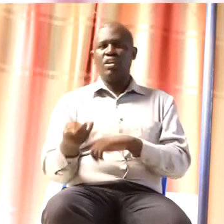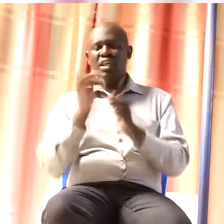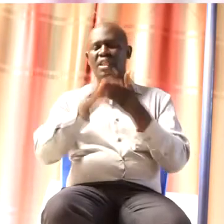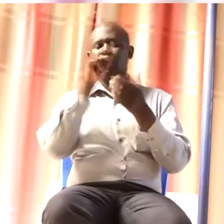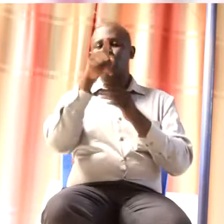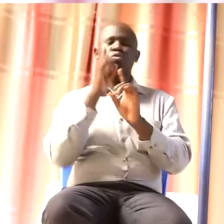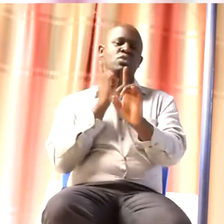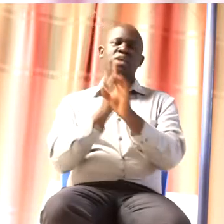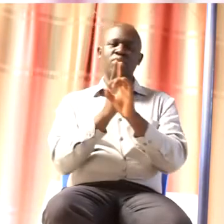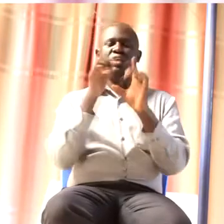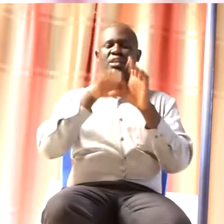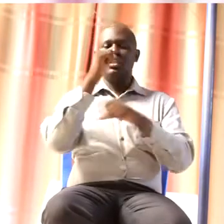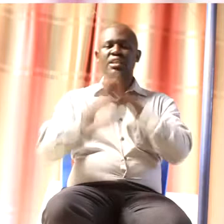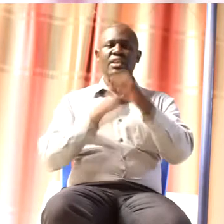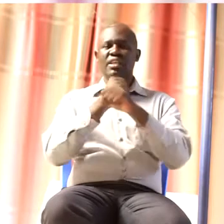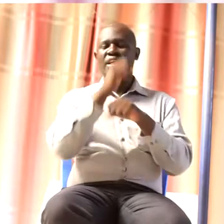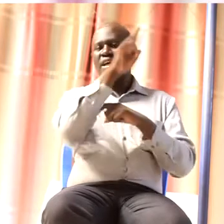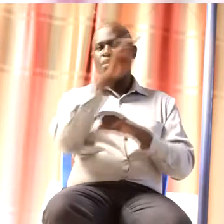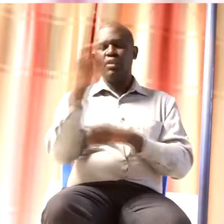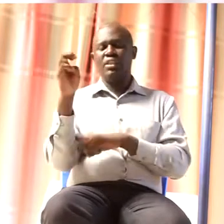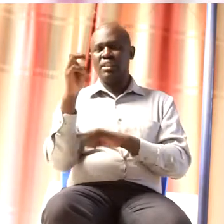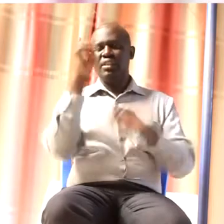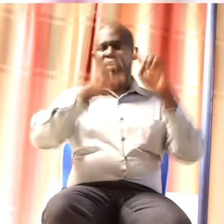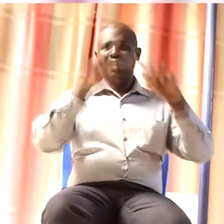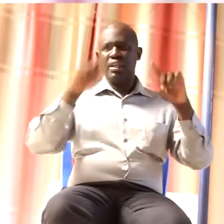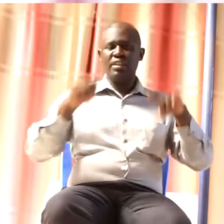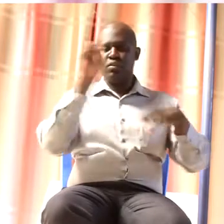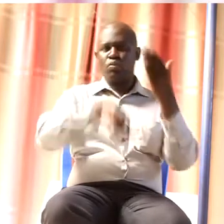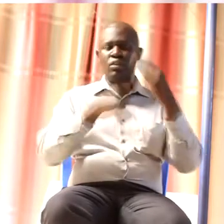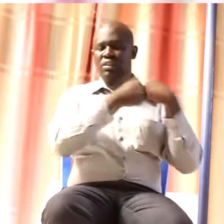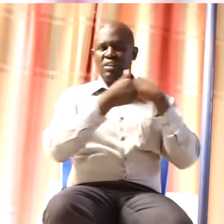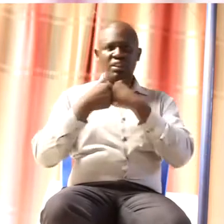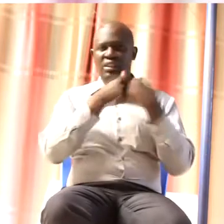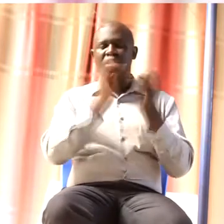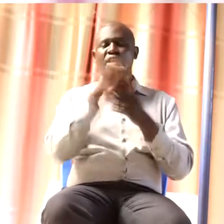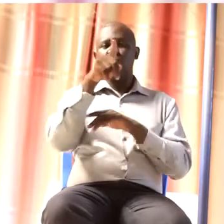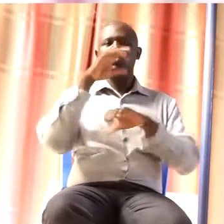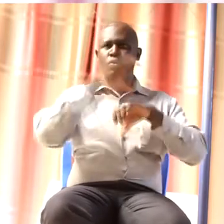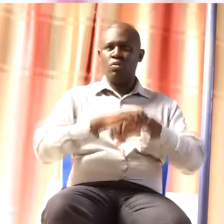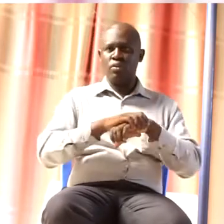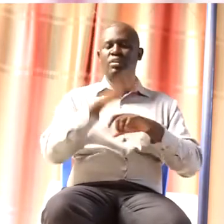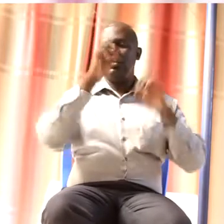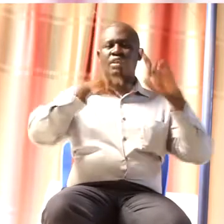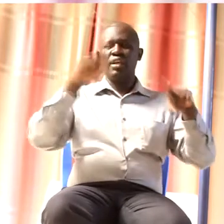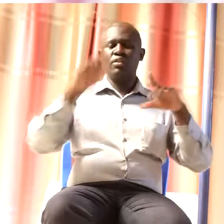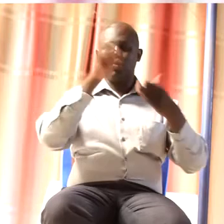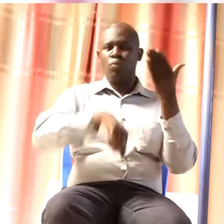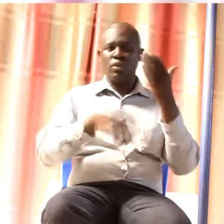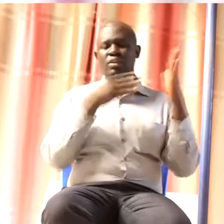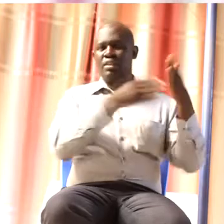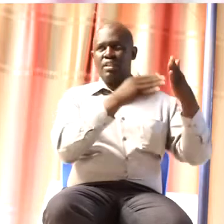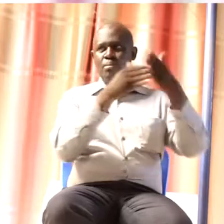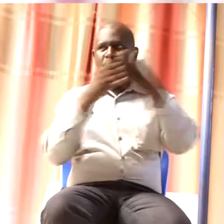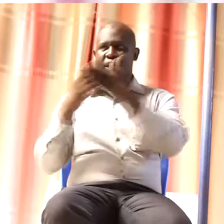encountered in the year 2020, regardless of the challenges you got, regardless of the